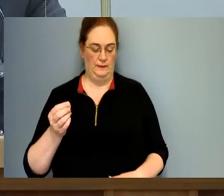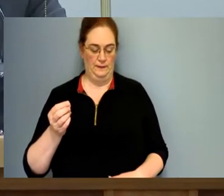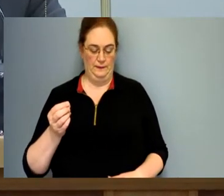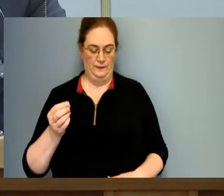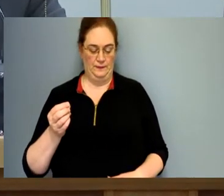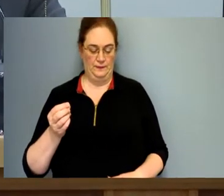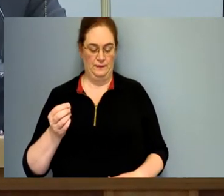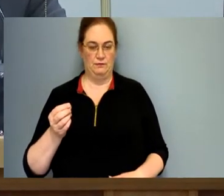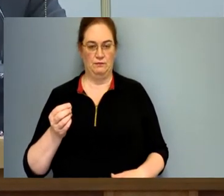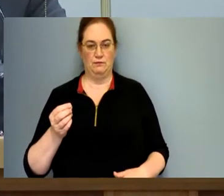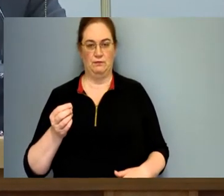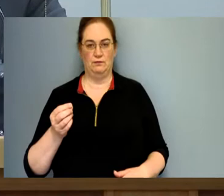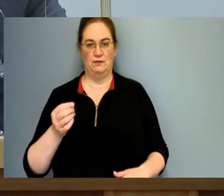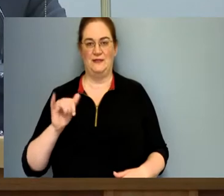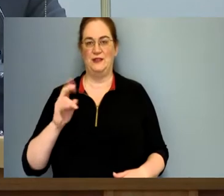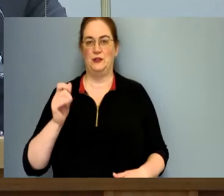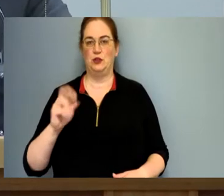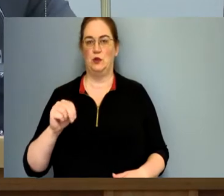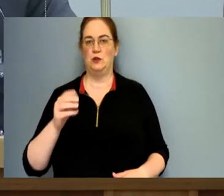interns mobile lab,